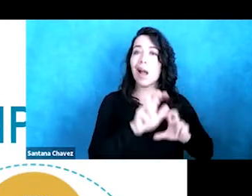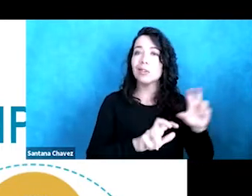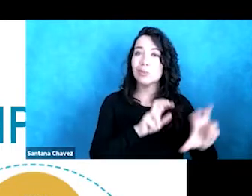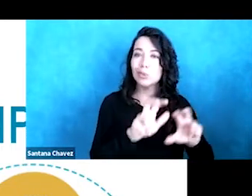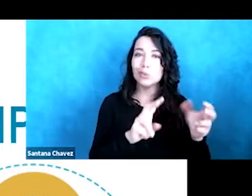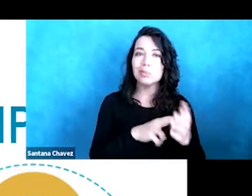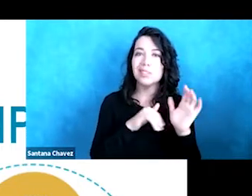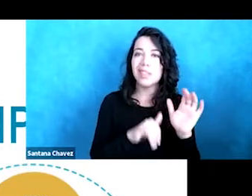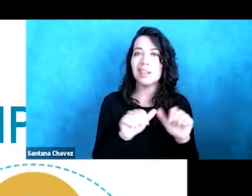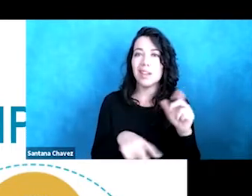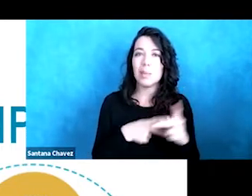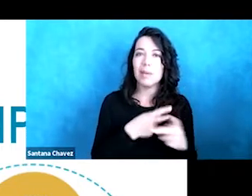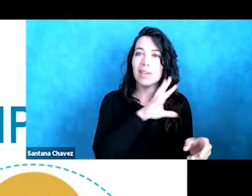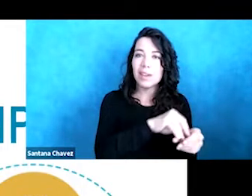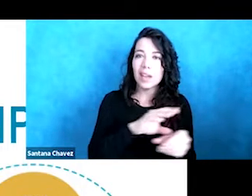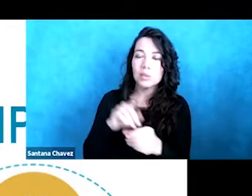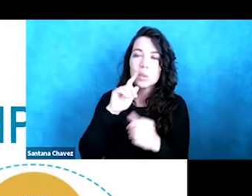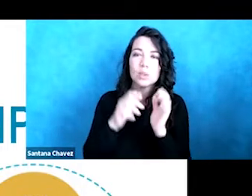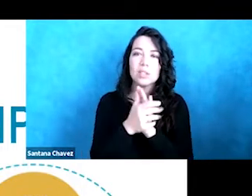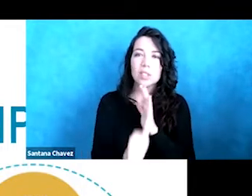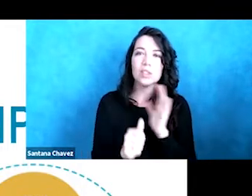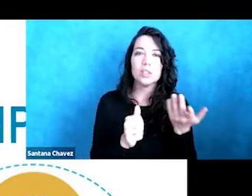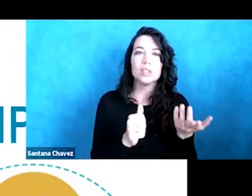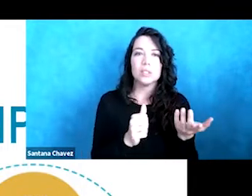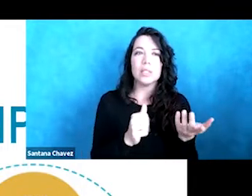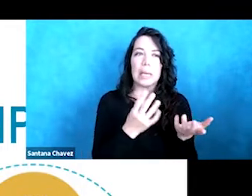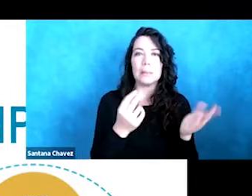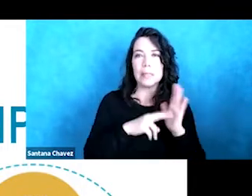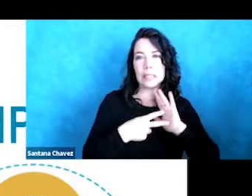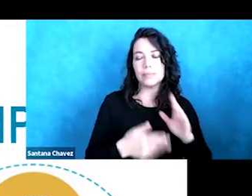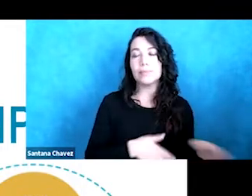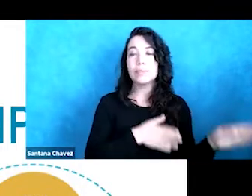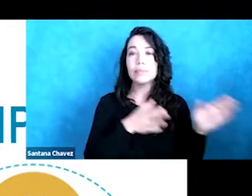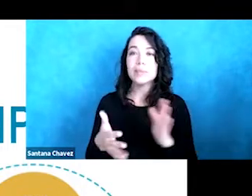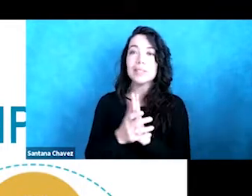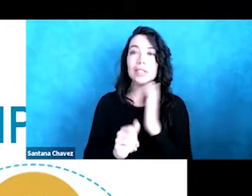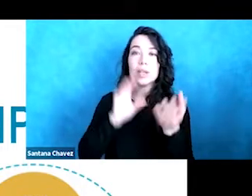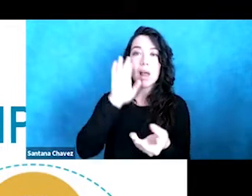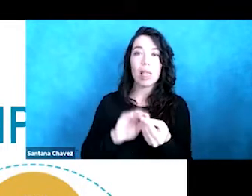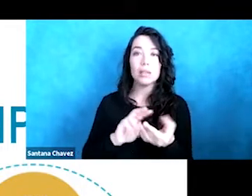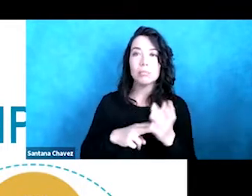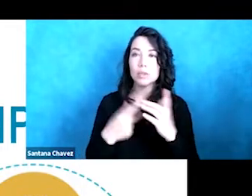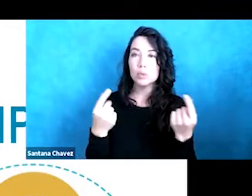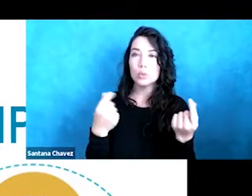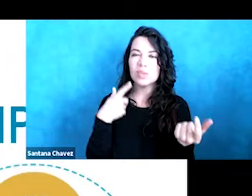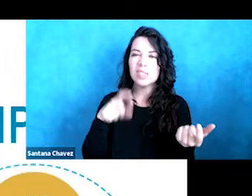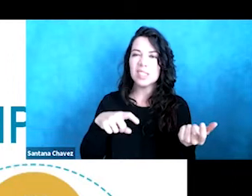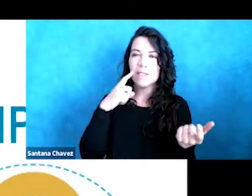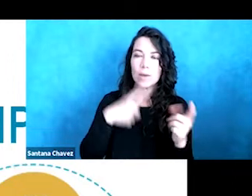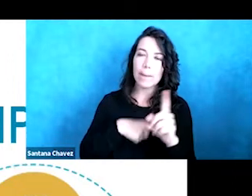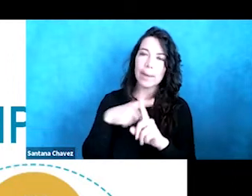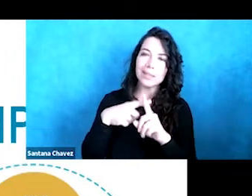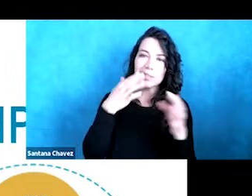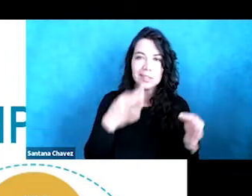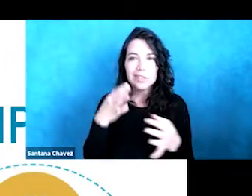of meaning. Skills and knowledge, that looks at the need to make positive decisions, the ability